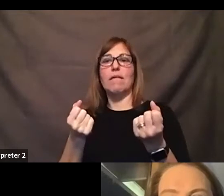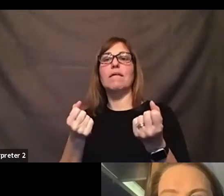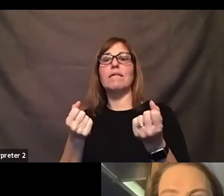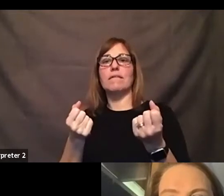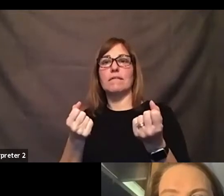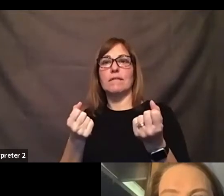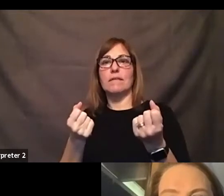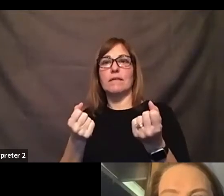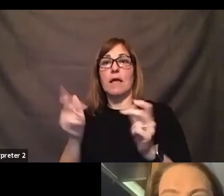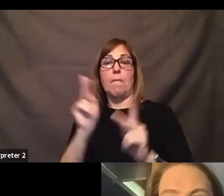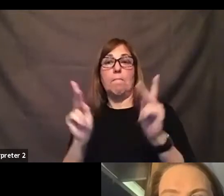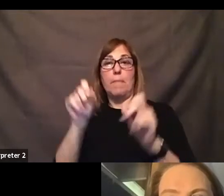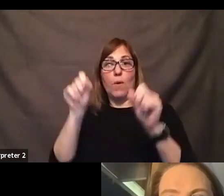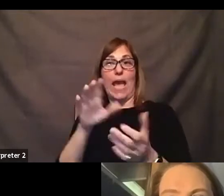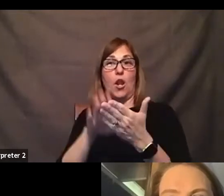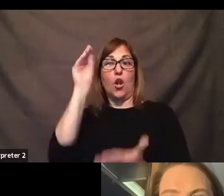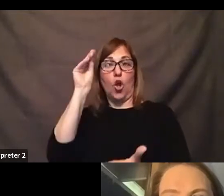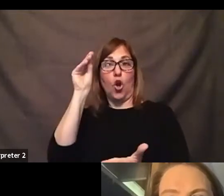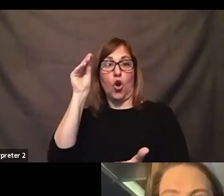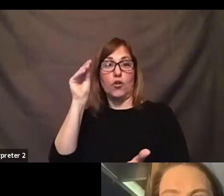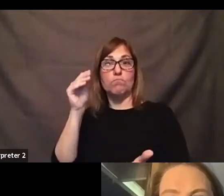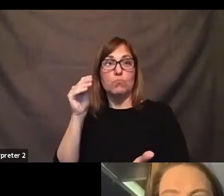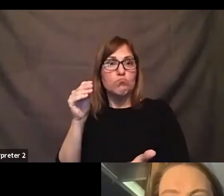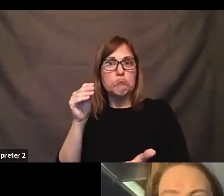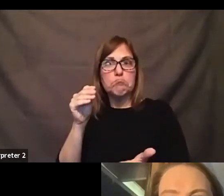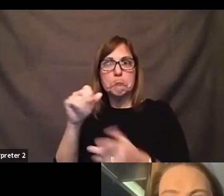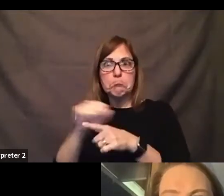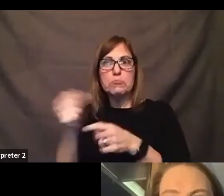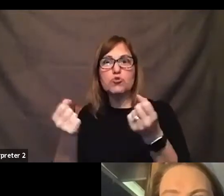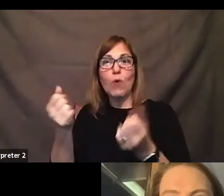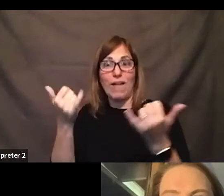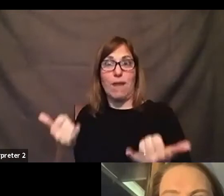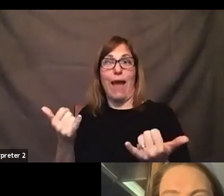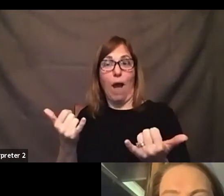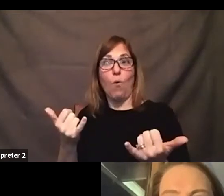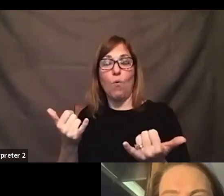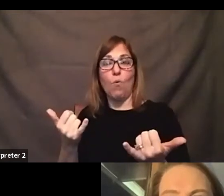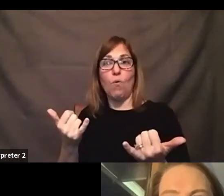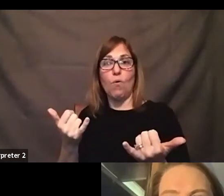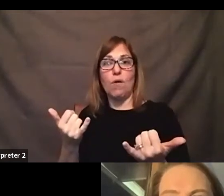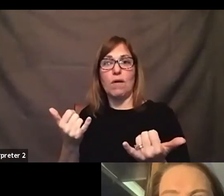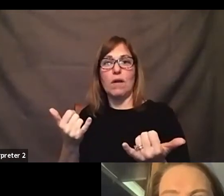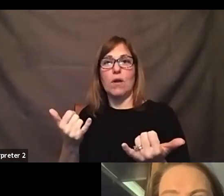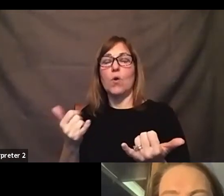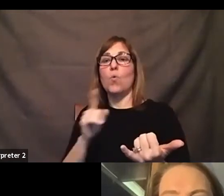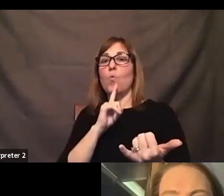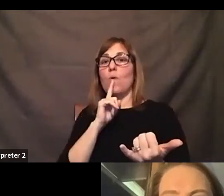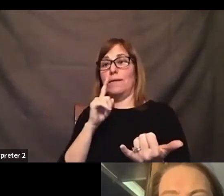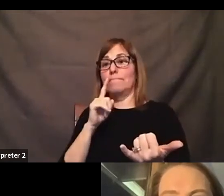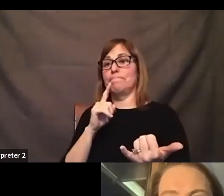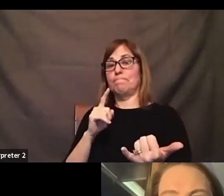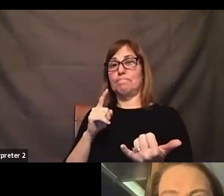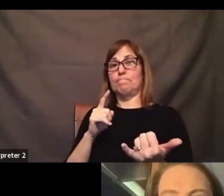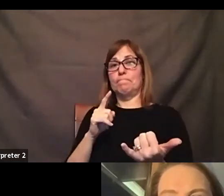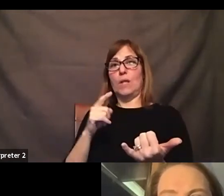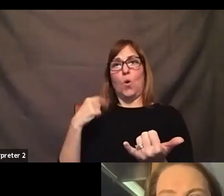that people can learn to drive on now, and Aaron and I know because we worked with Amy when we had